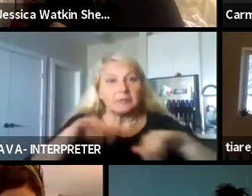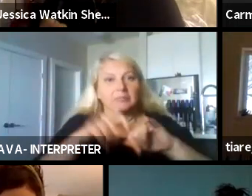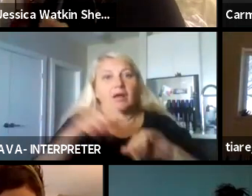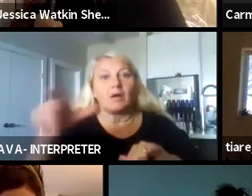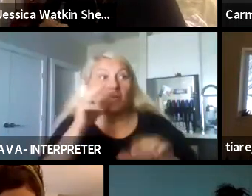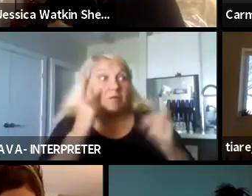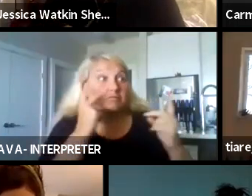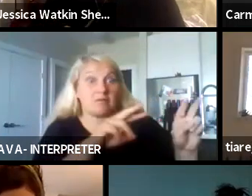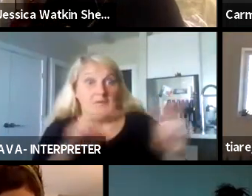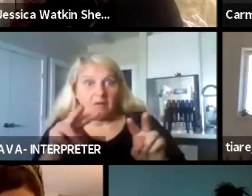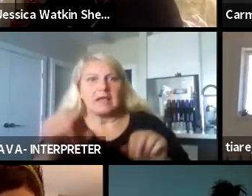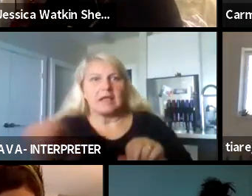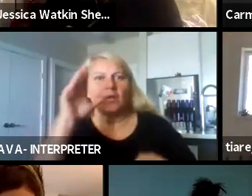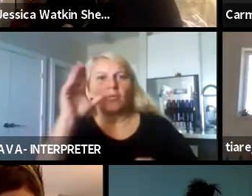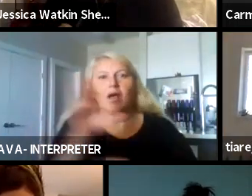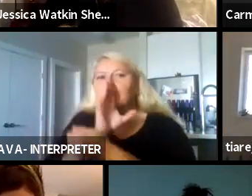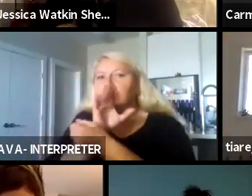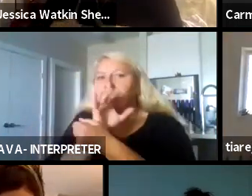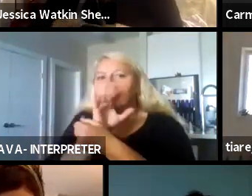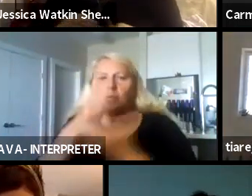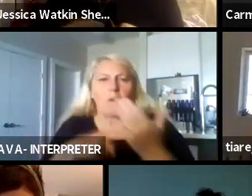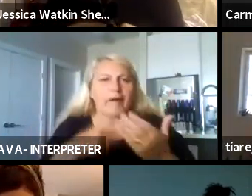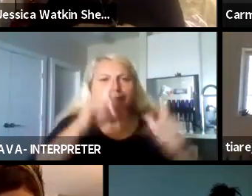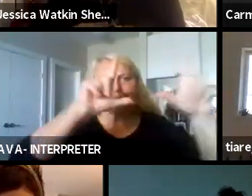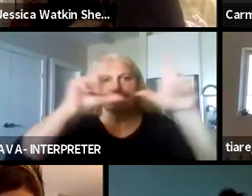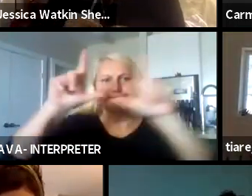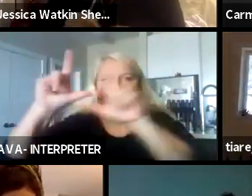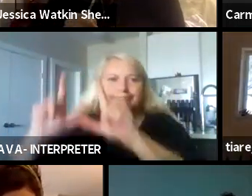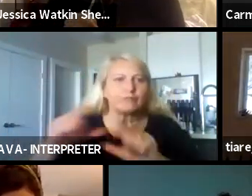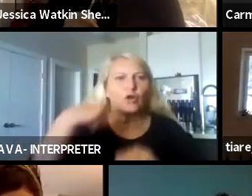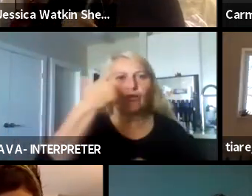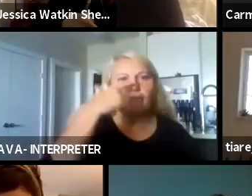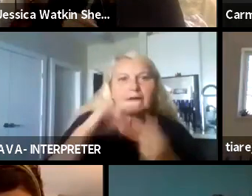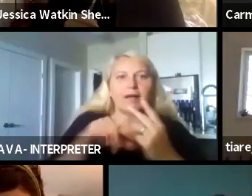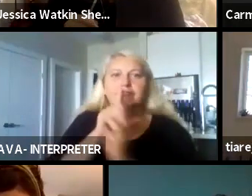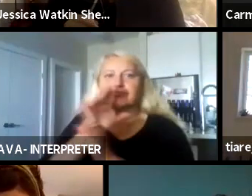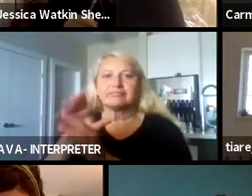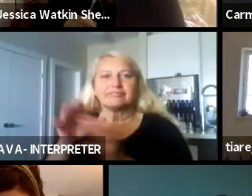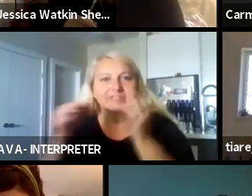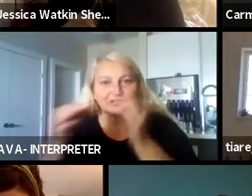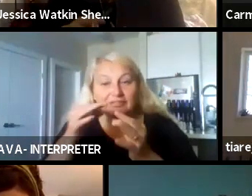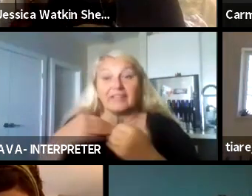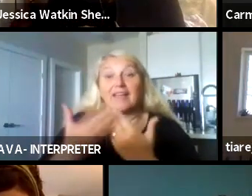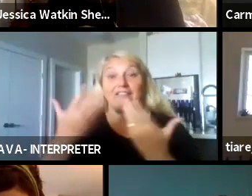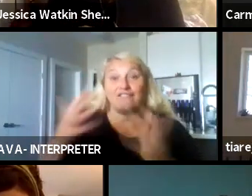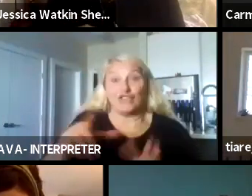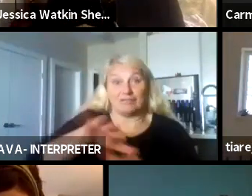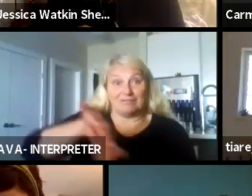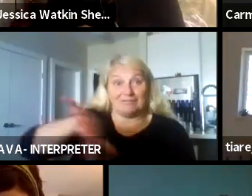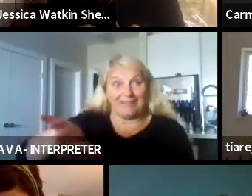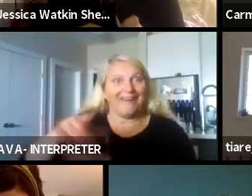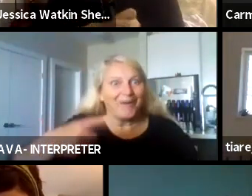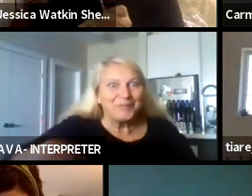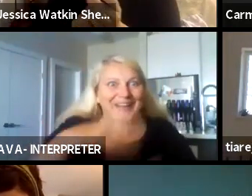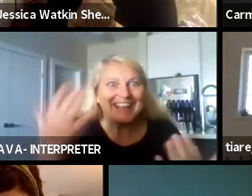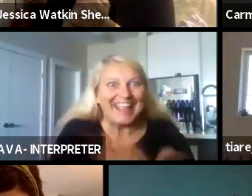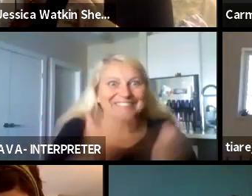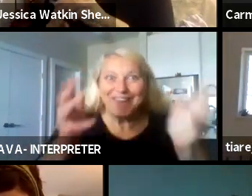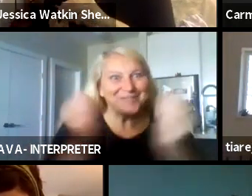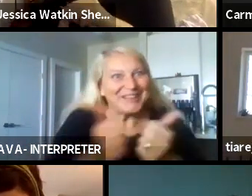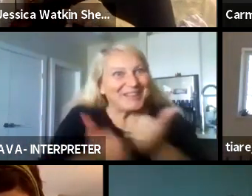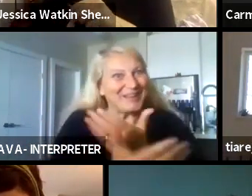as well. And then after that, we get to have some exchange with you. So hopefully, as this conversation is